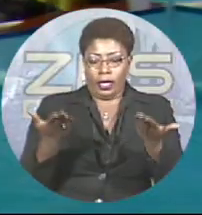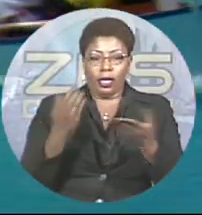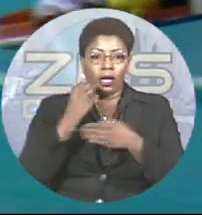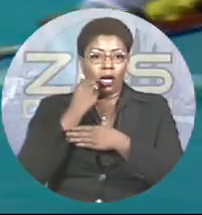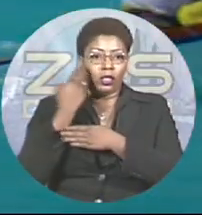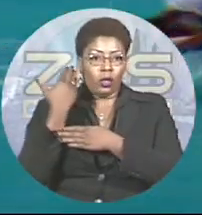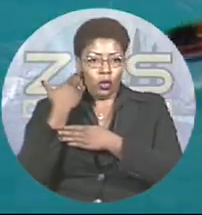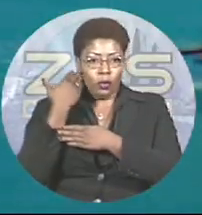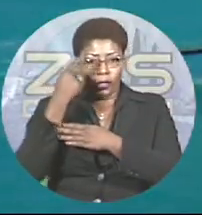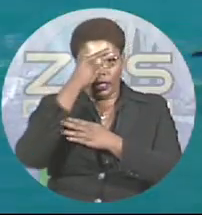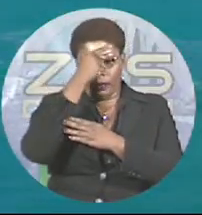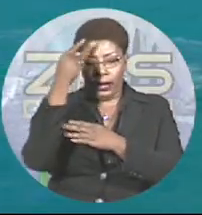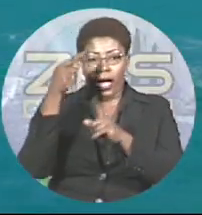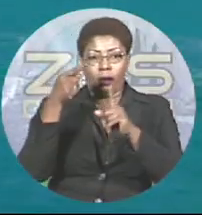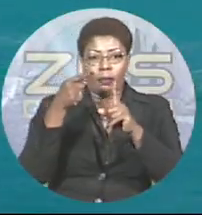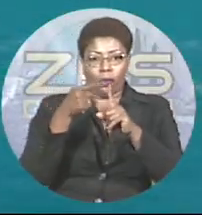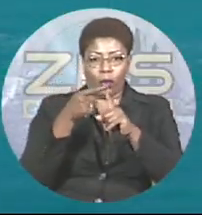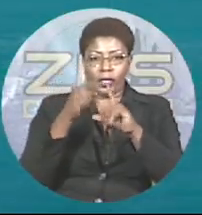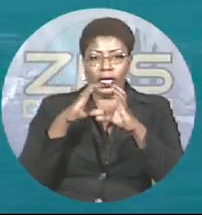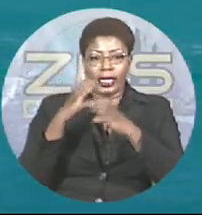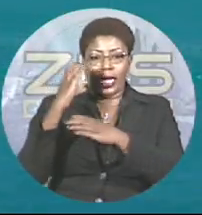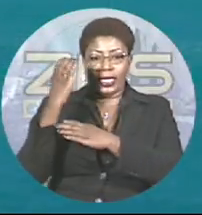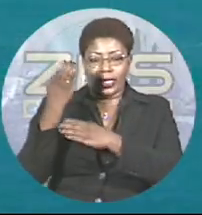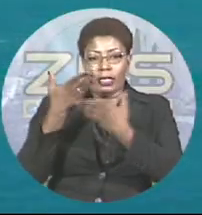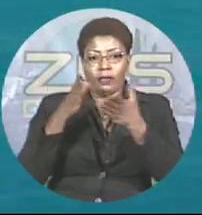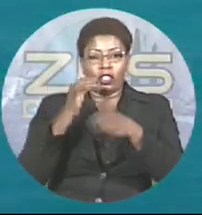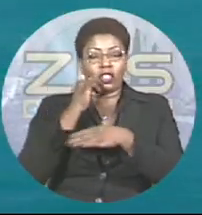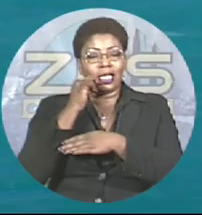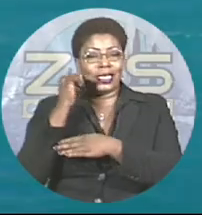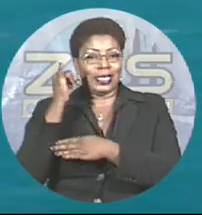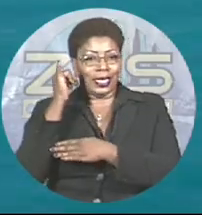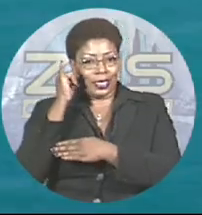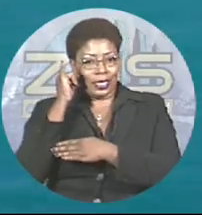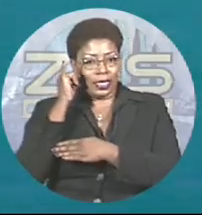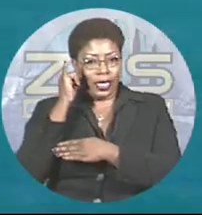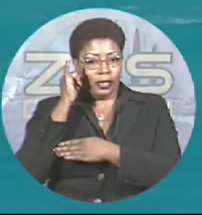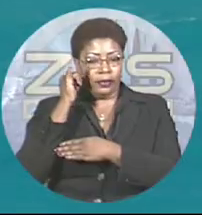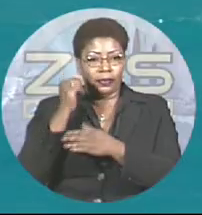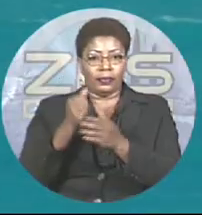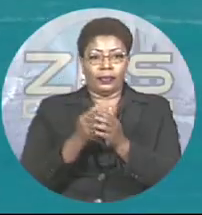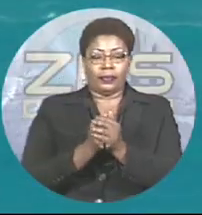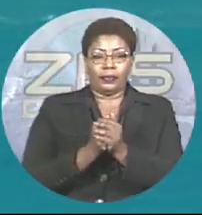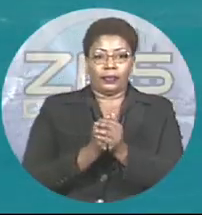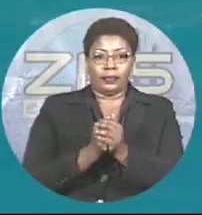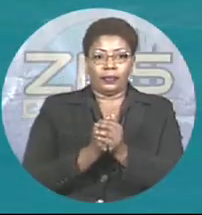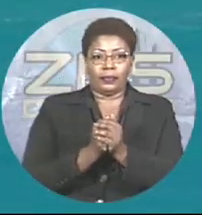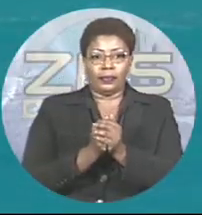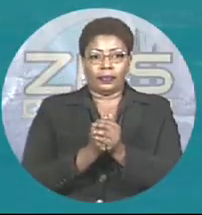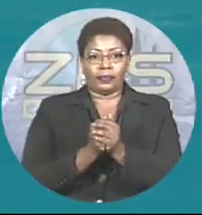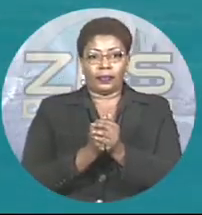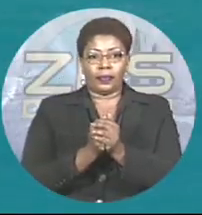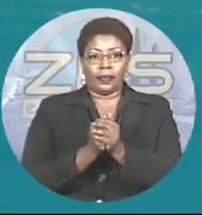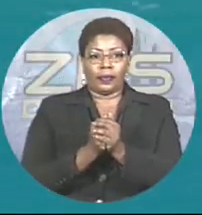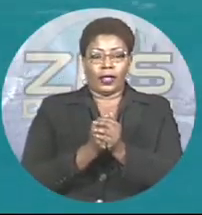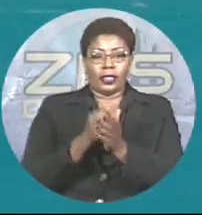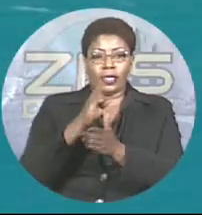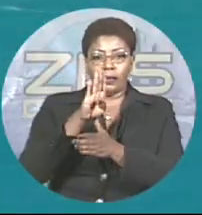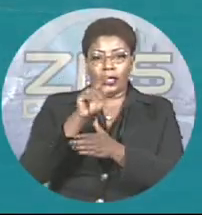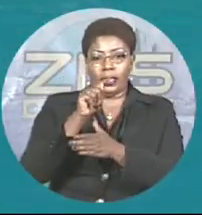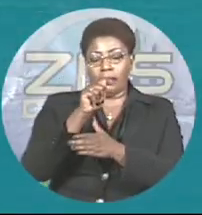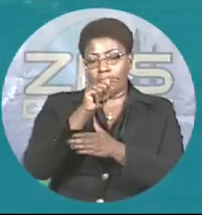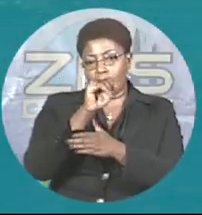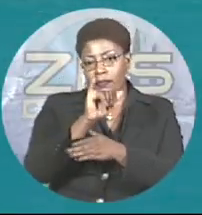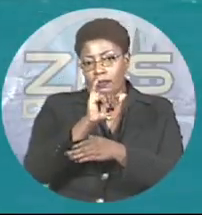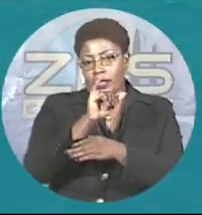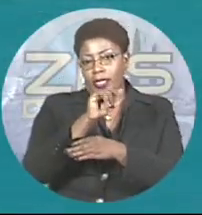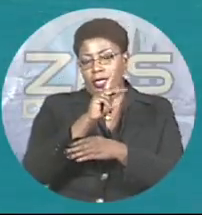home, the Black Point Class C regatta wrapping up yesterday. Julian Gibson has a recap. Benson Weedy K struggled in